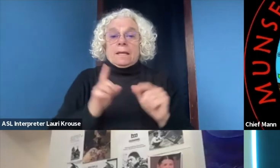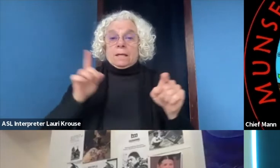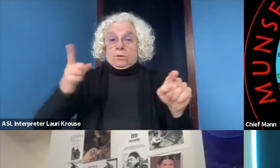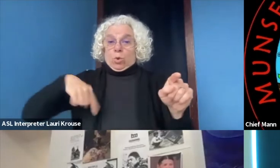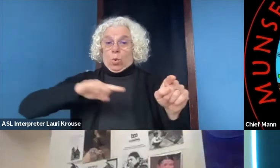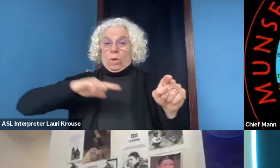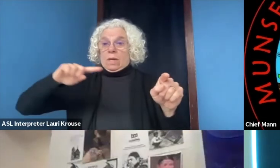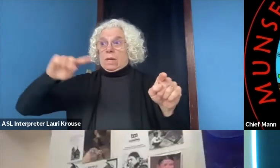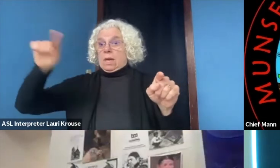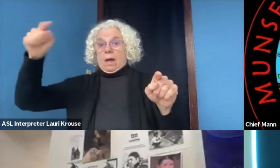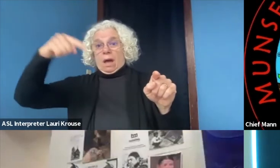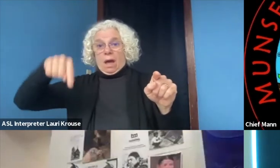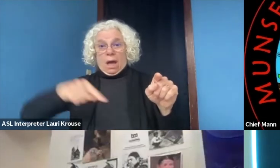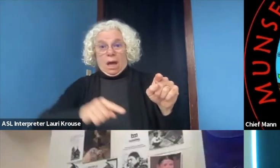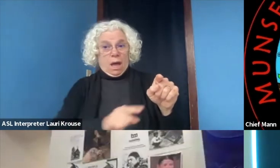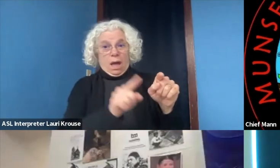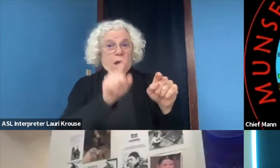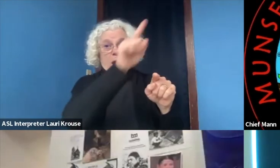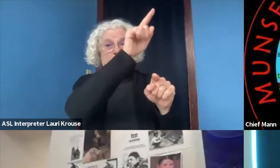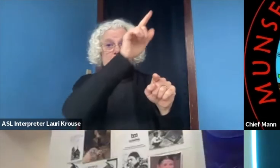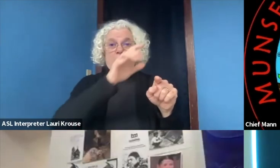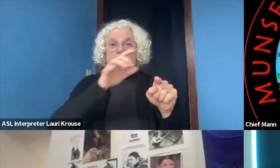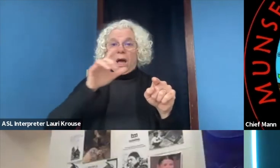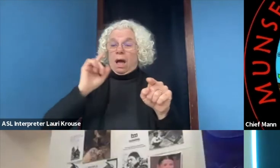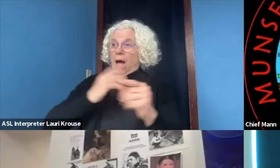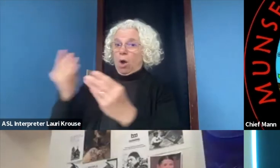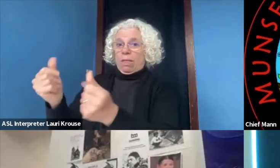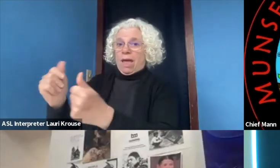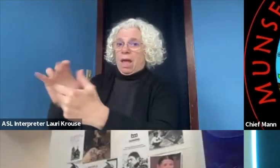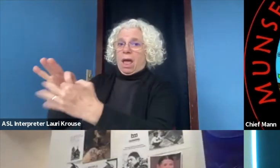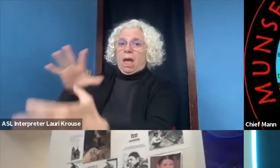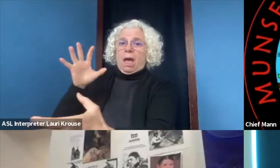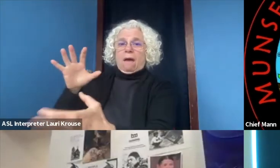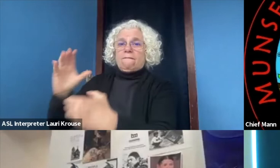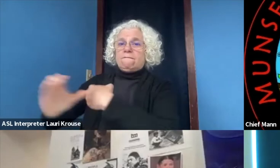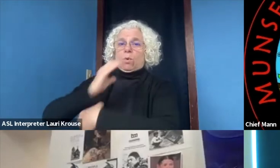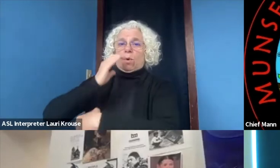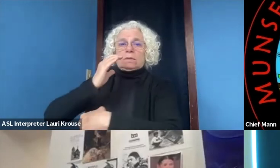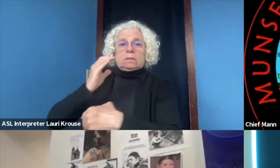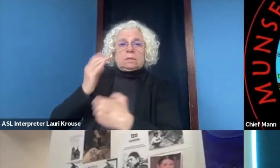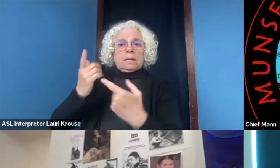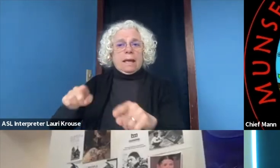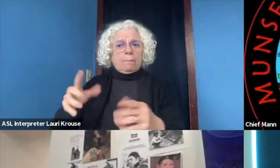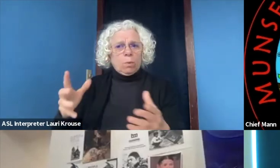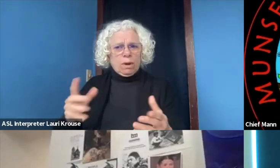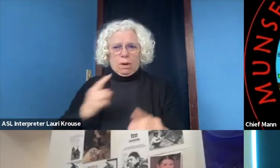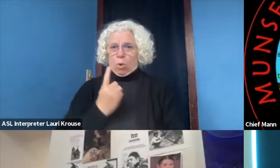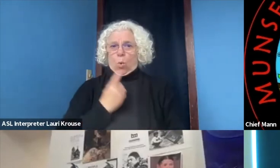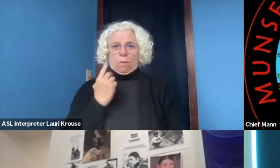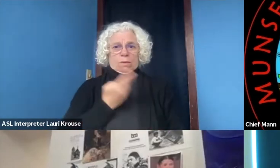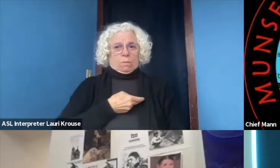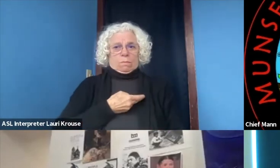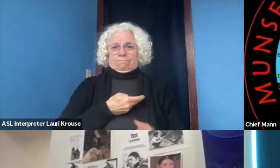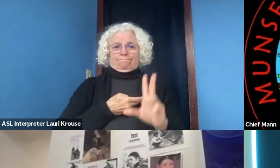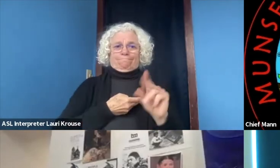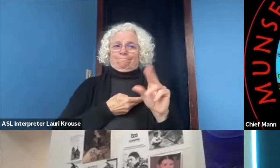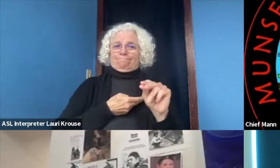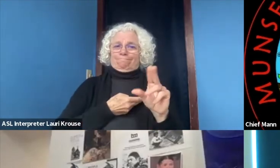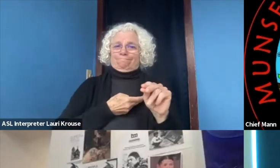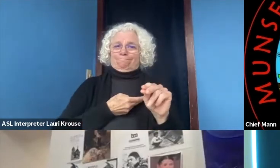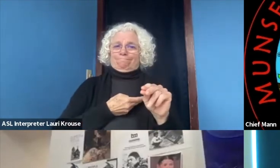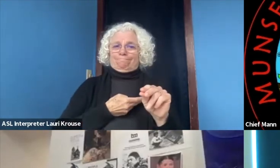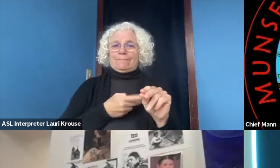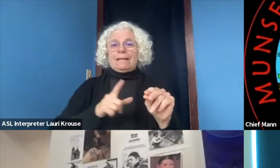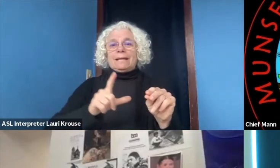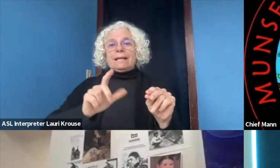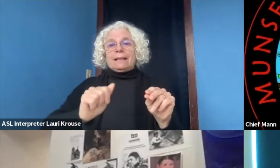had, this dispossession that happened, it happened to numerous groups of Lenape. That's how you got the